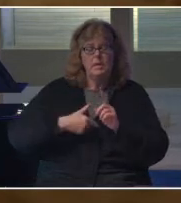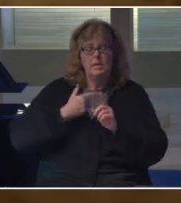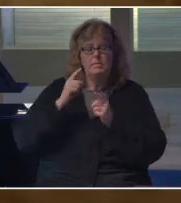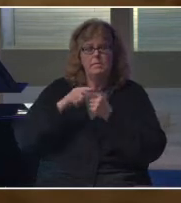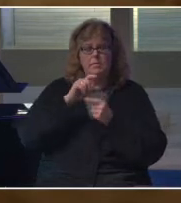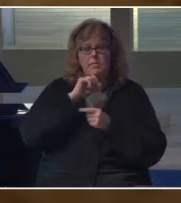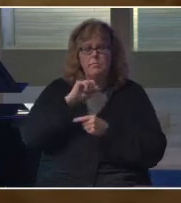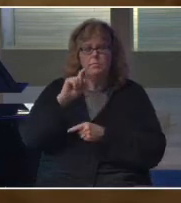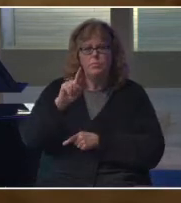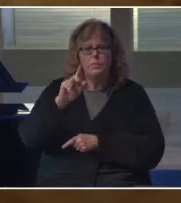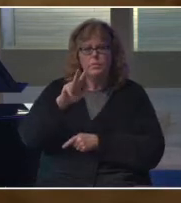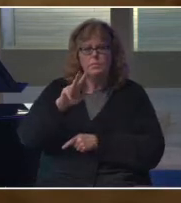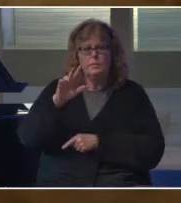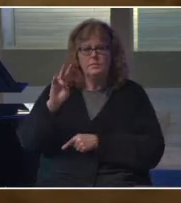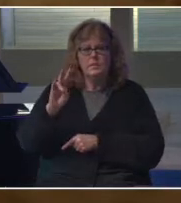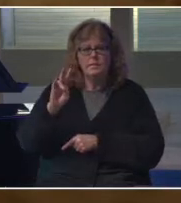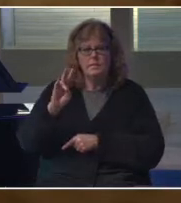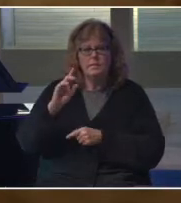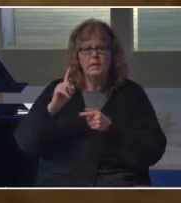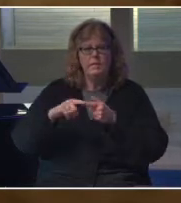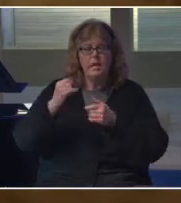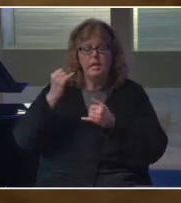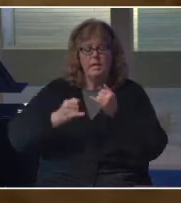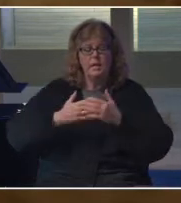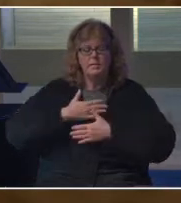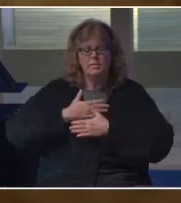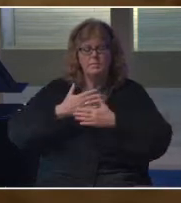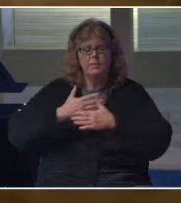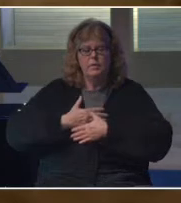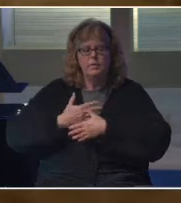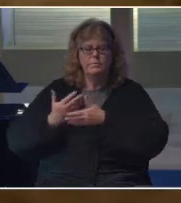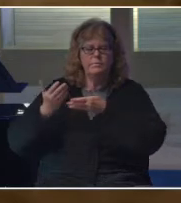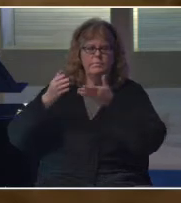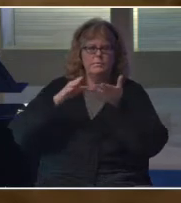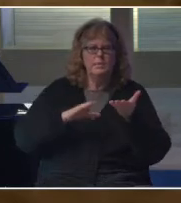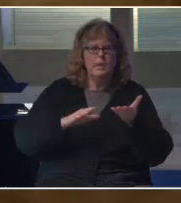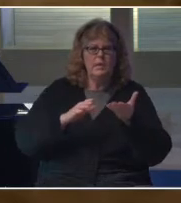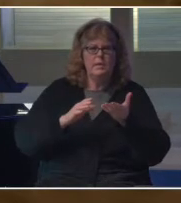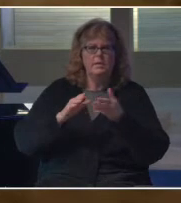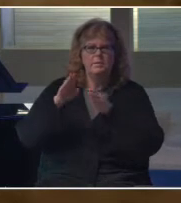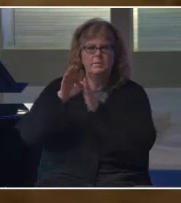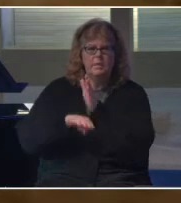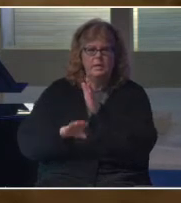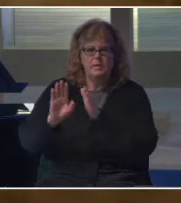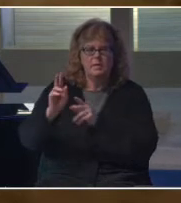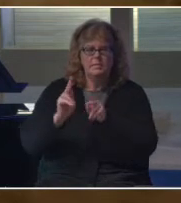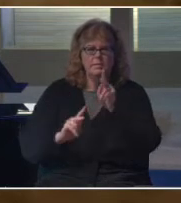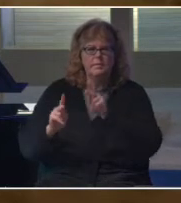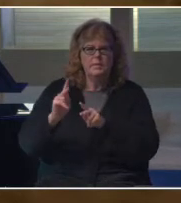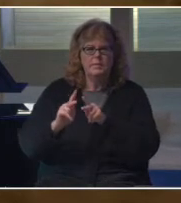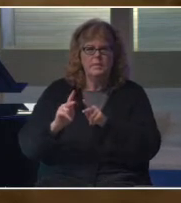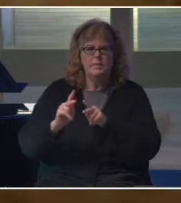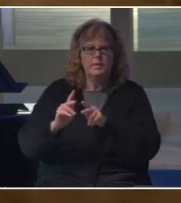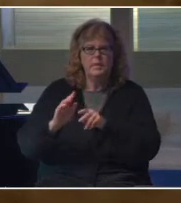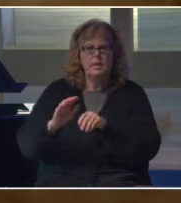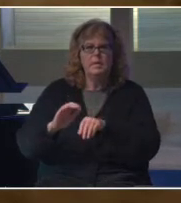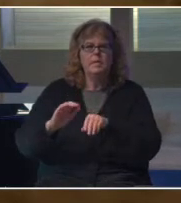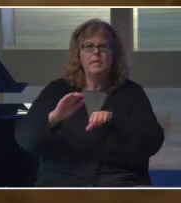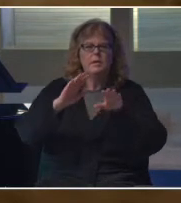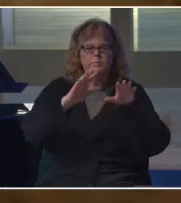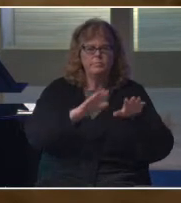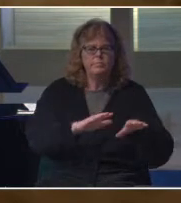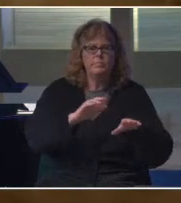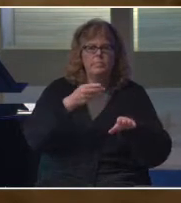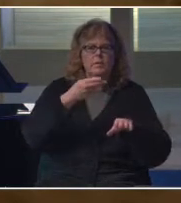137 years, and he breathed his last and died and was gathered to his people. They settled from Havilah